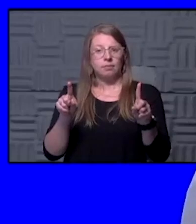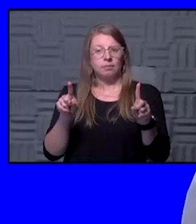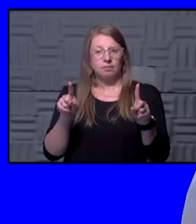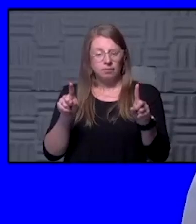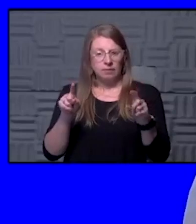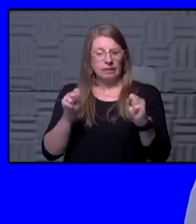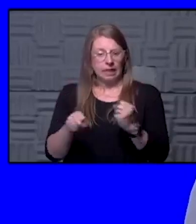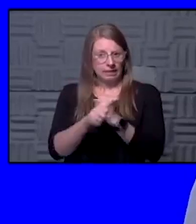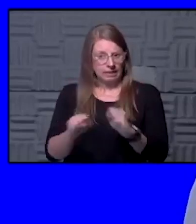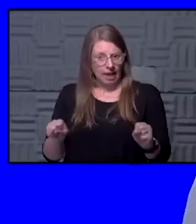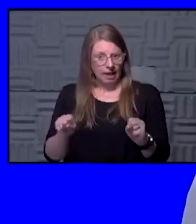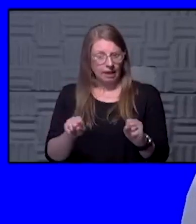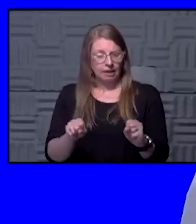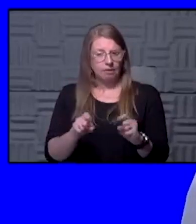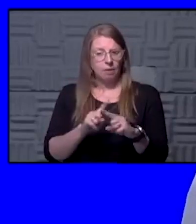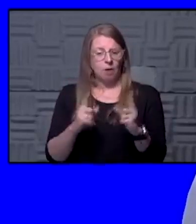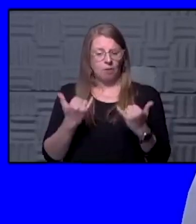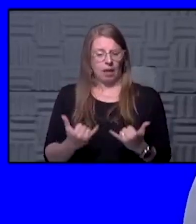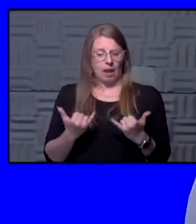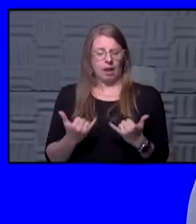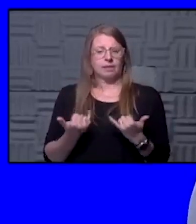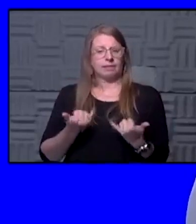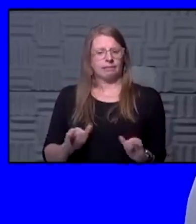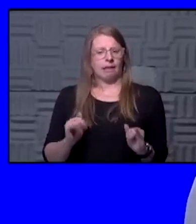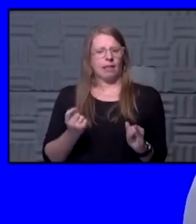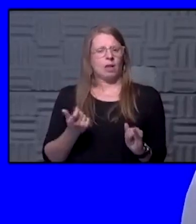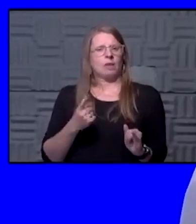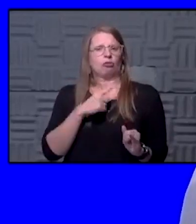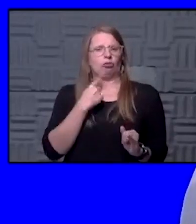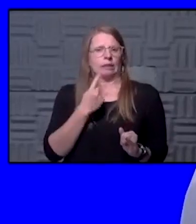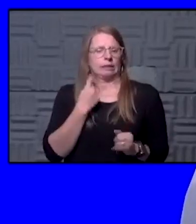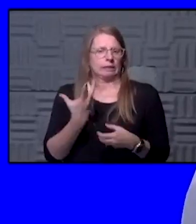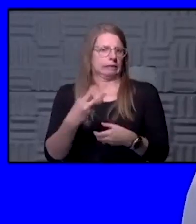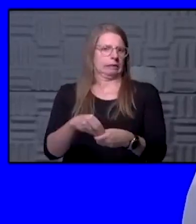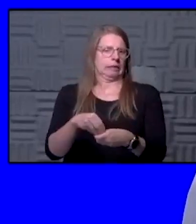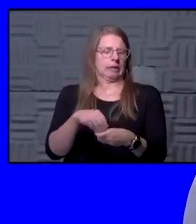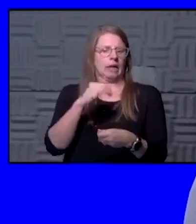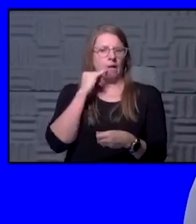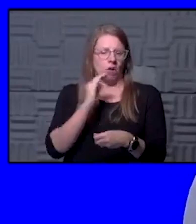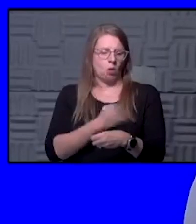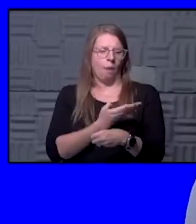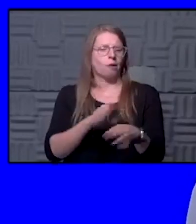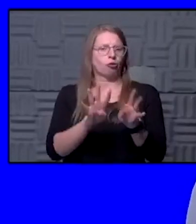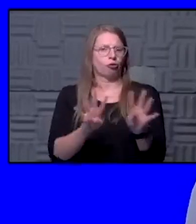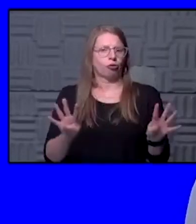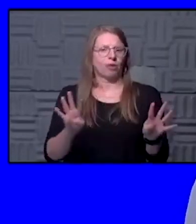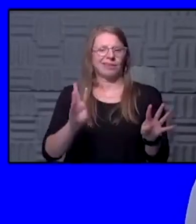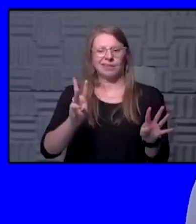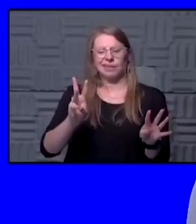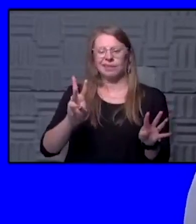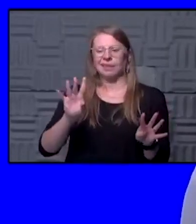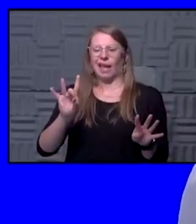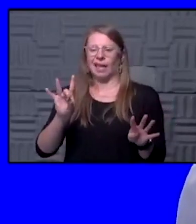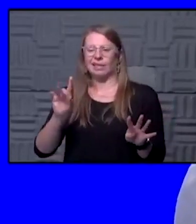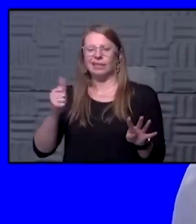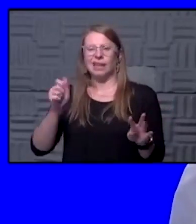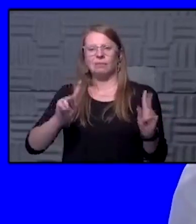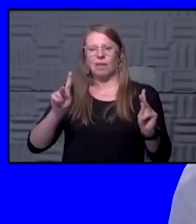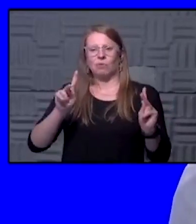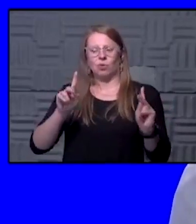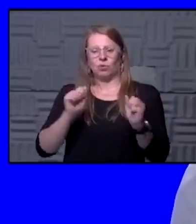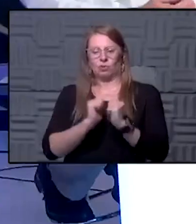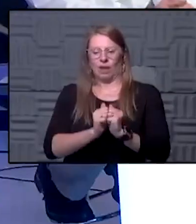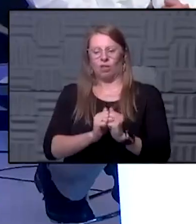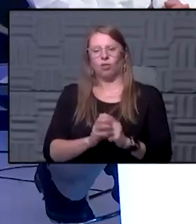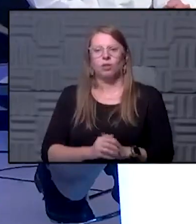safe, but right now in the current state, it's probably still a little bit risky, especially if you are having choirs, 6, 8, 10 people together. And I would